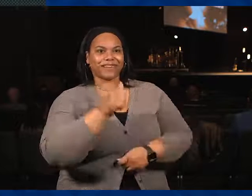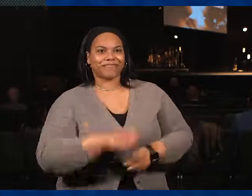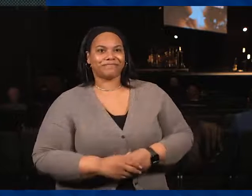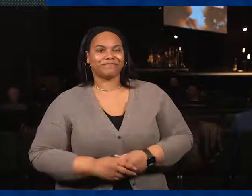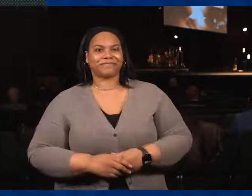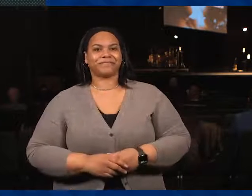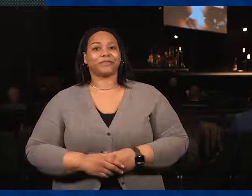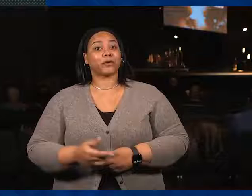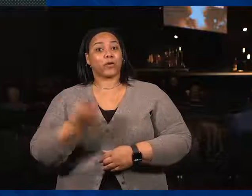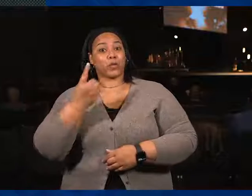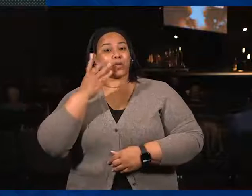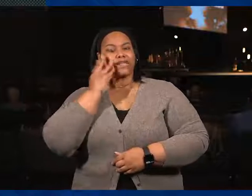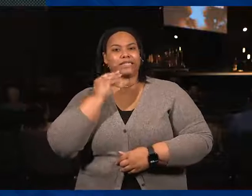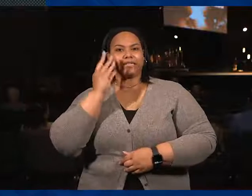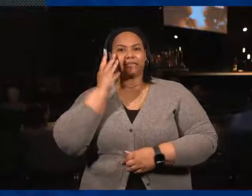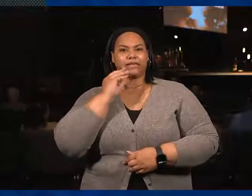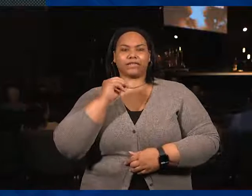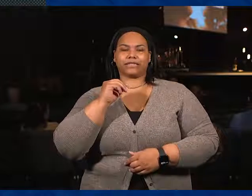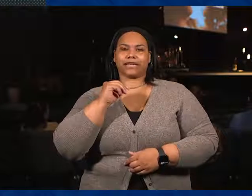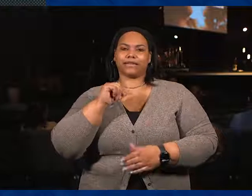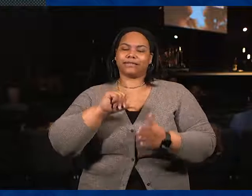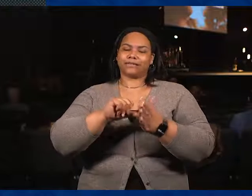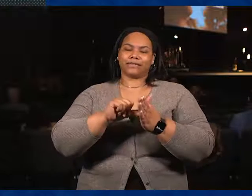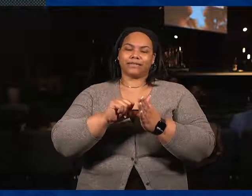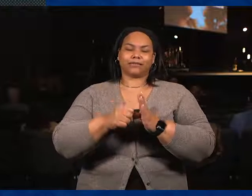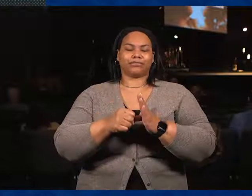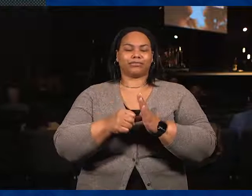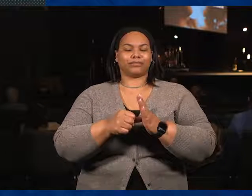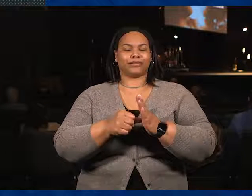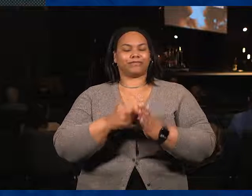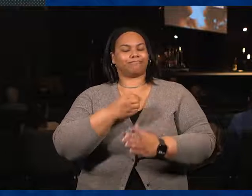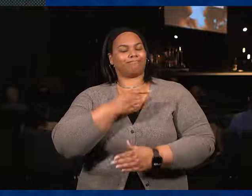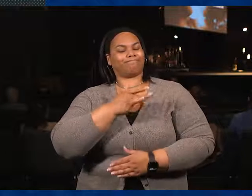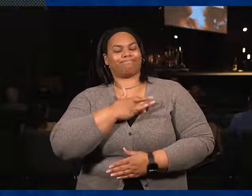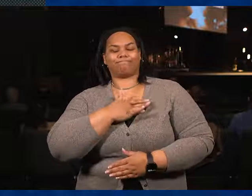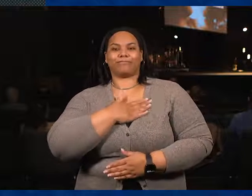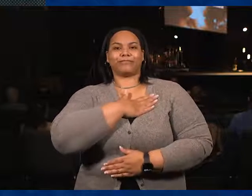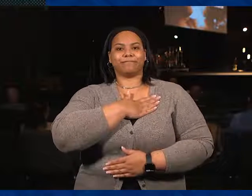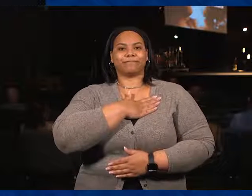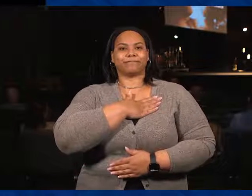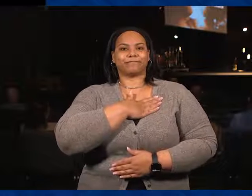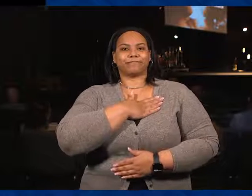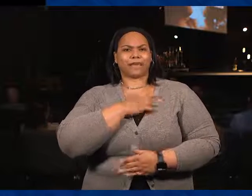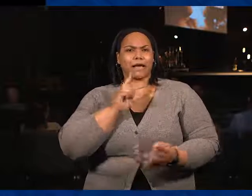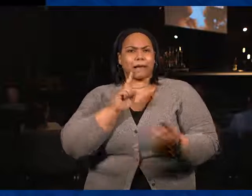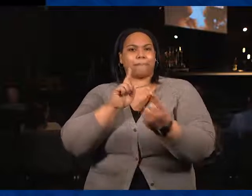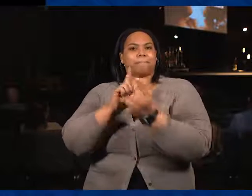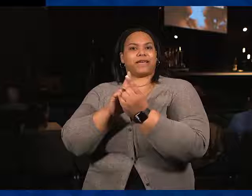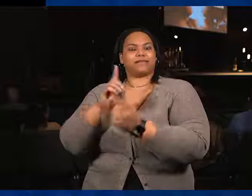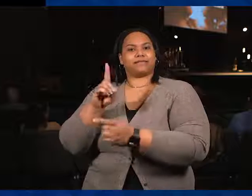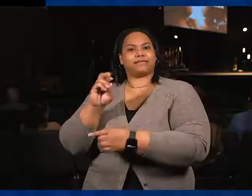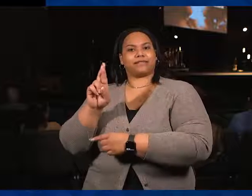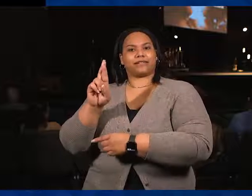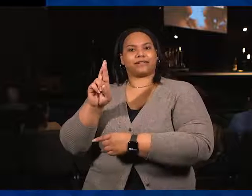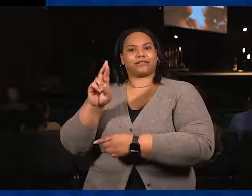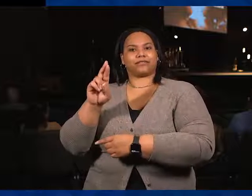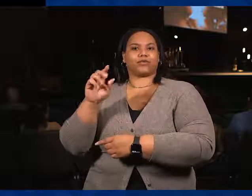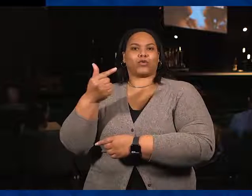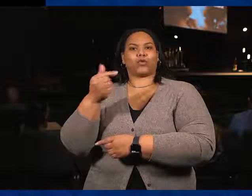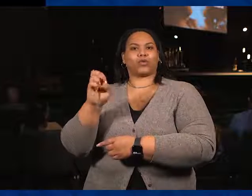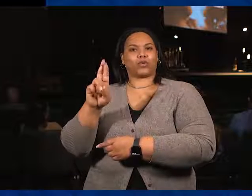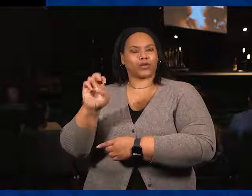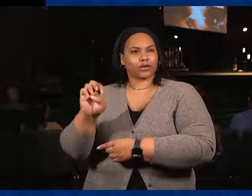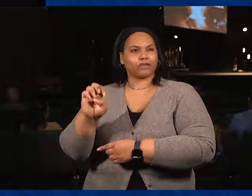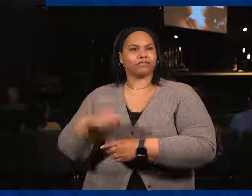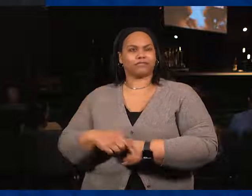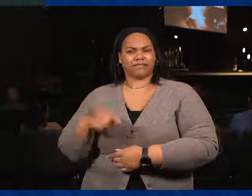those experiences that were instrumental in my development came courtesy of another Morehouse alum by the name of Dr. Henry Gore.